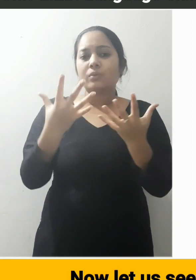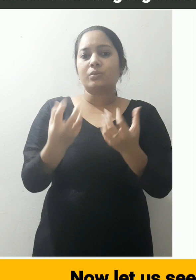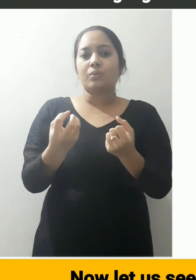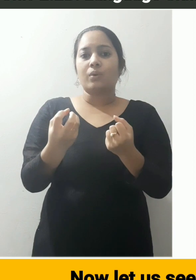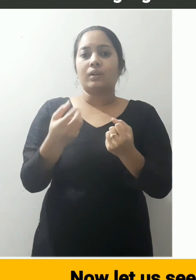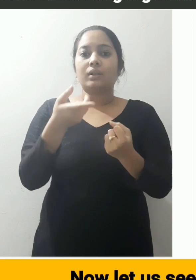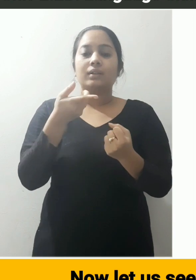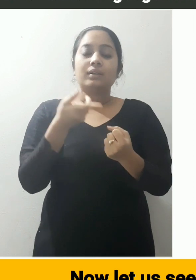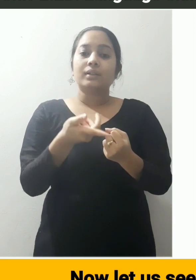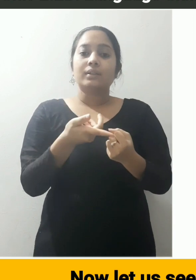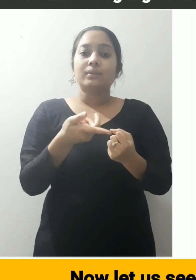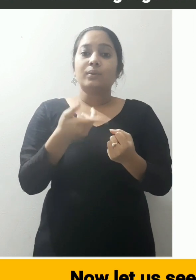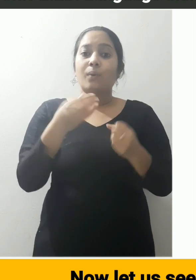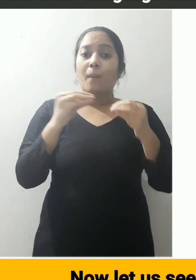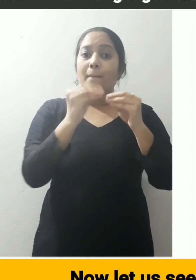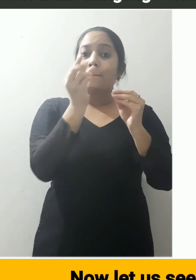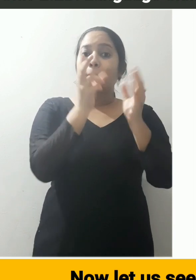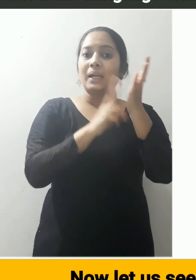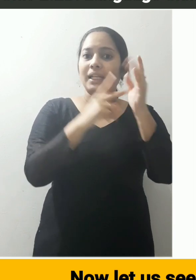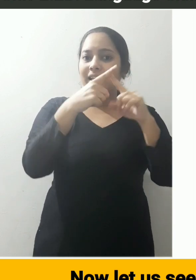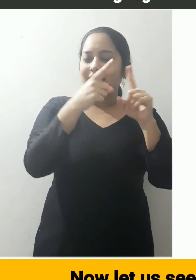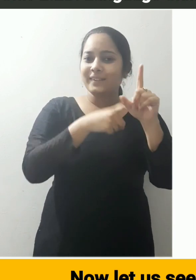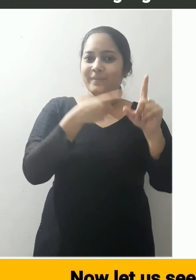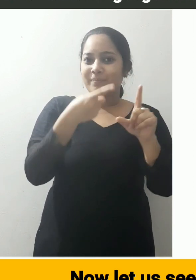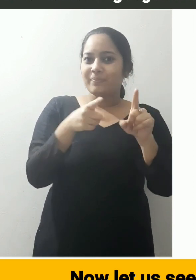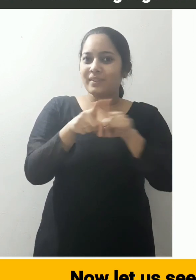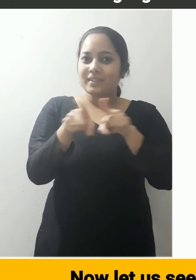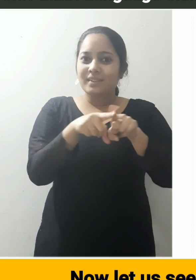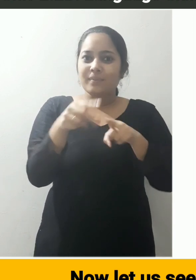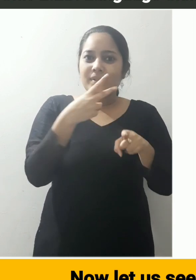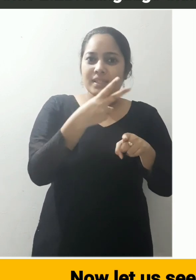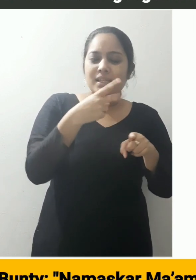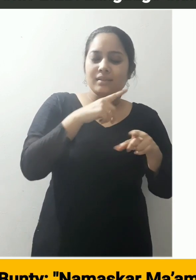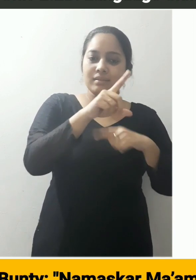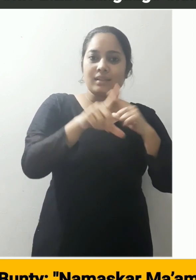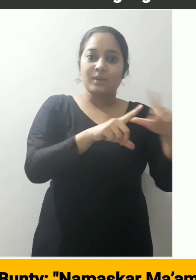good non-language Hindi would handle a call.